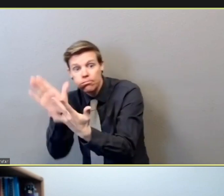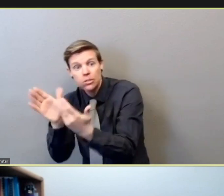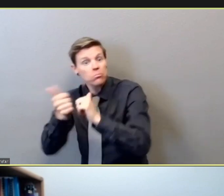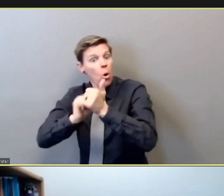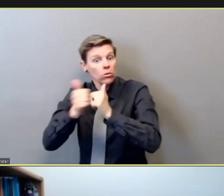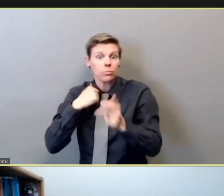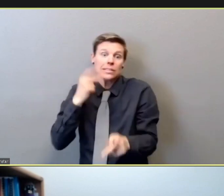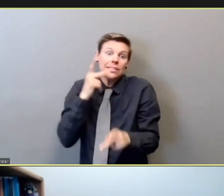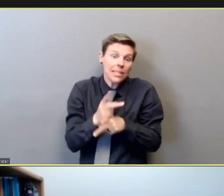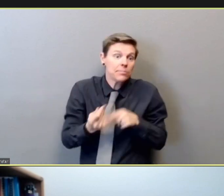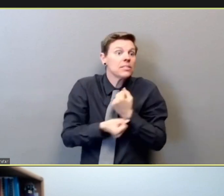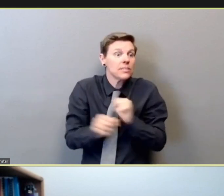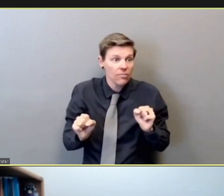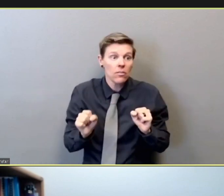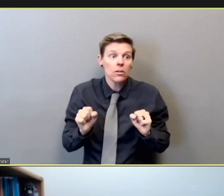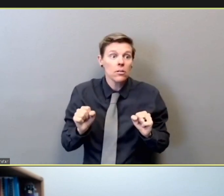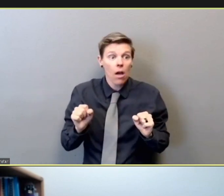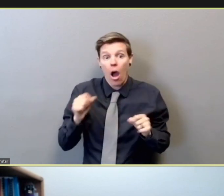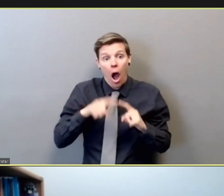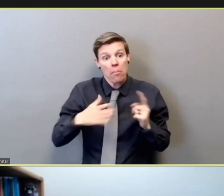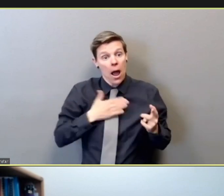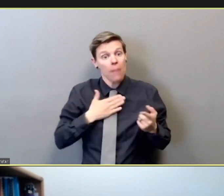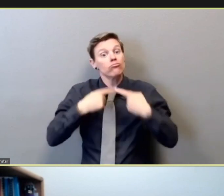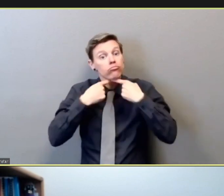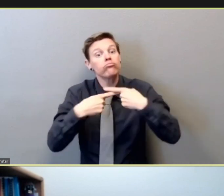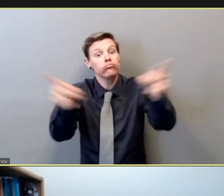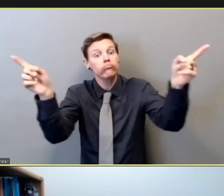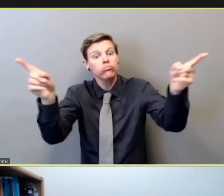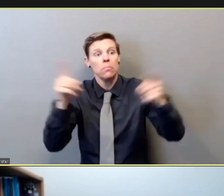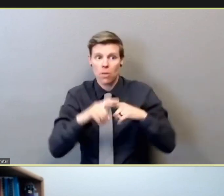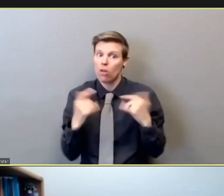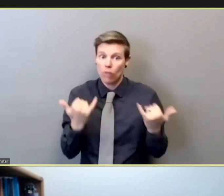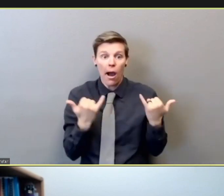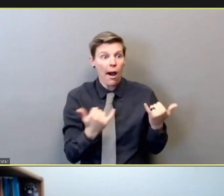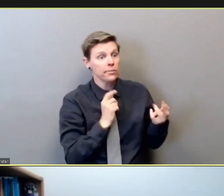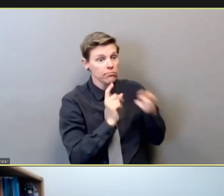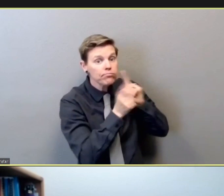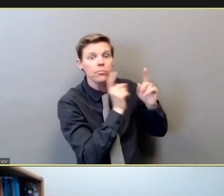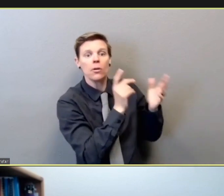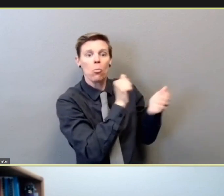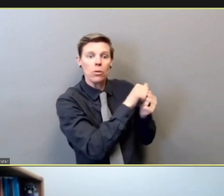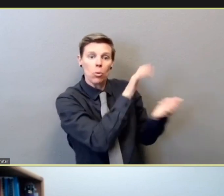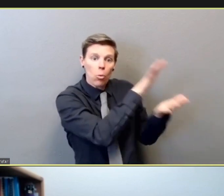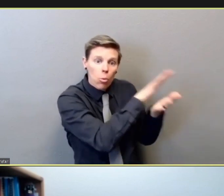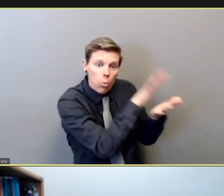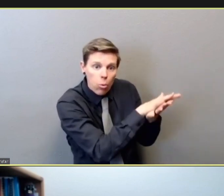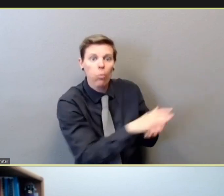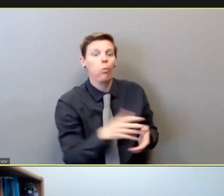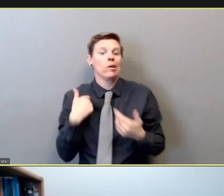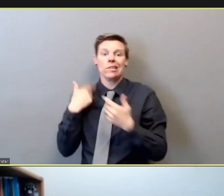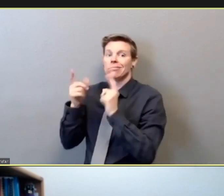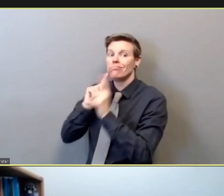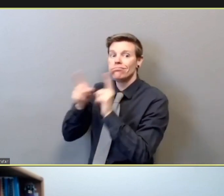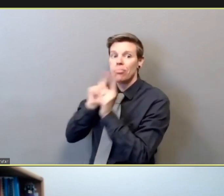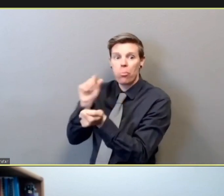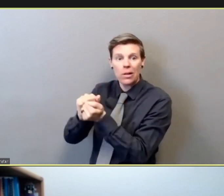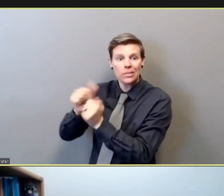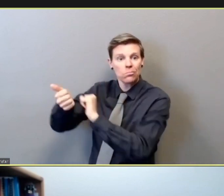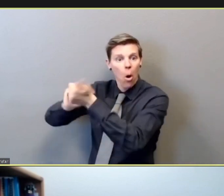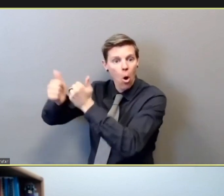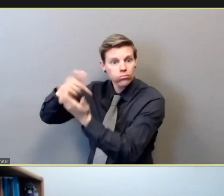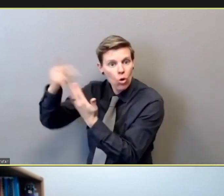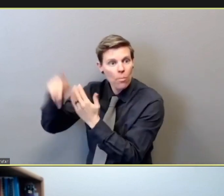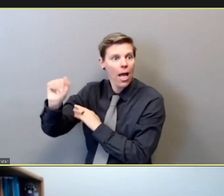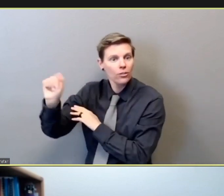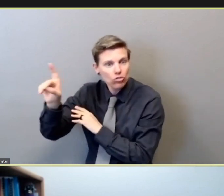very, very closely with the education community, the athletic community, both at the high school,